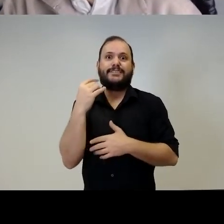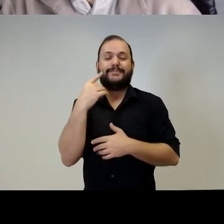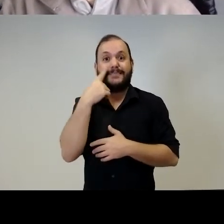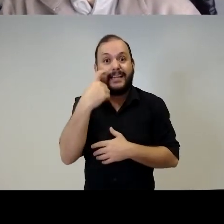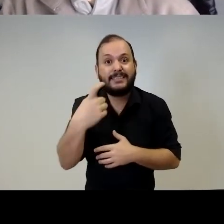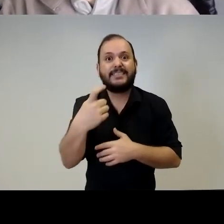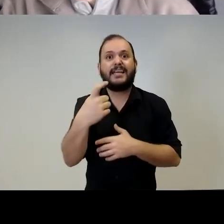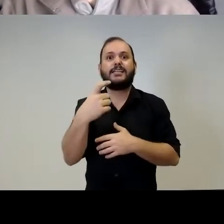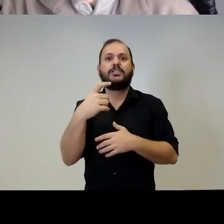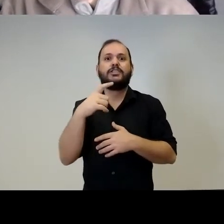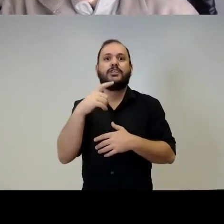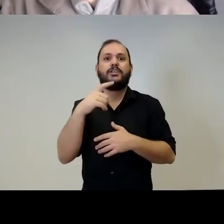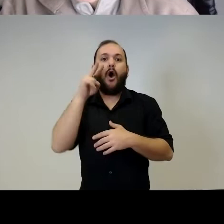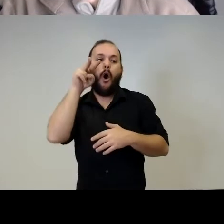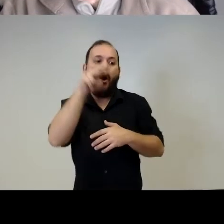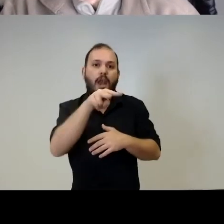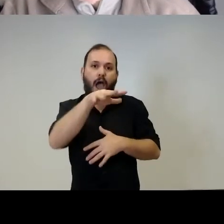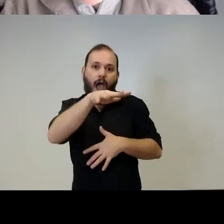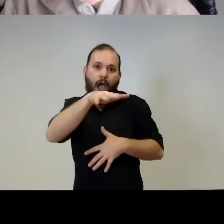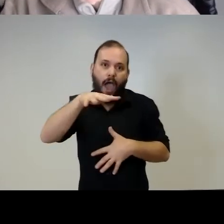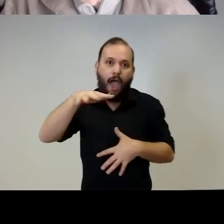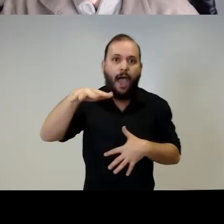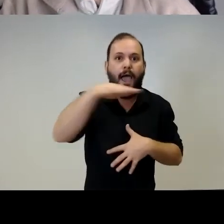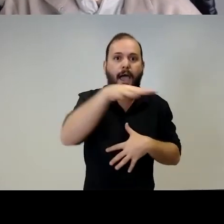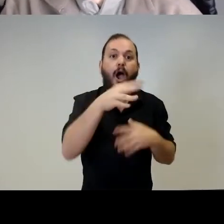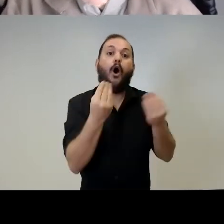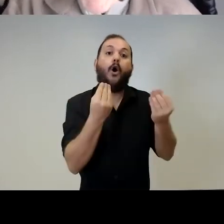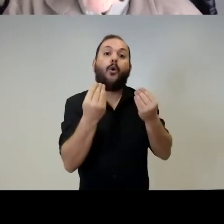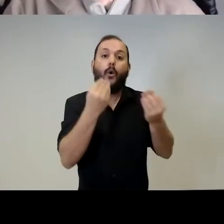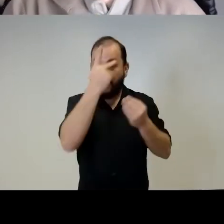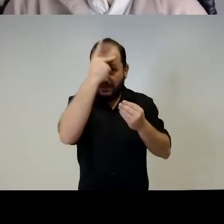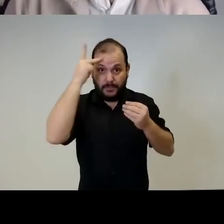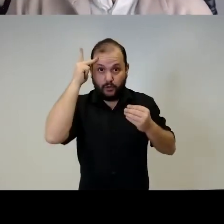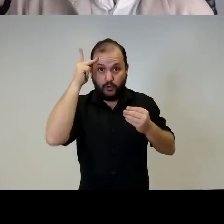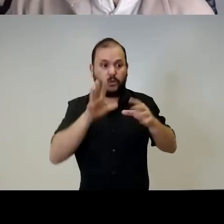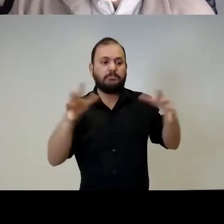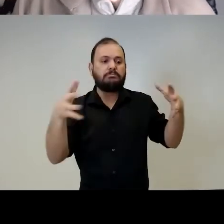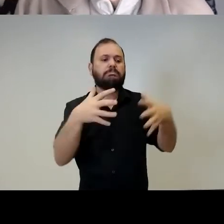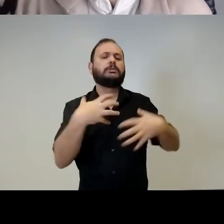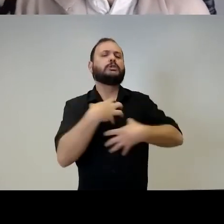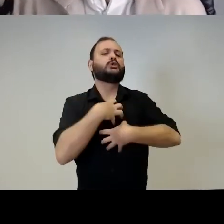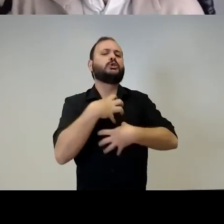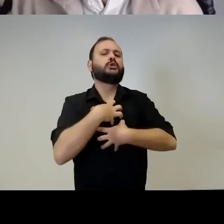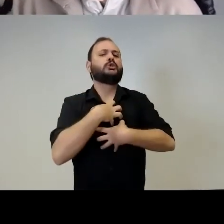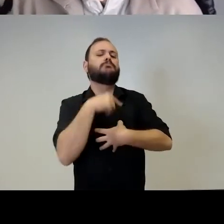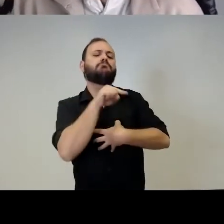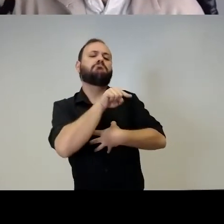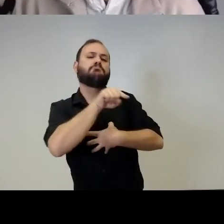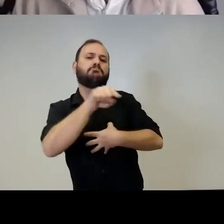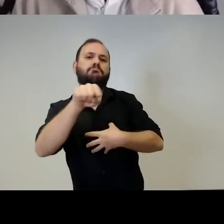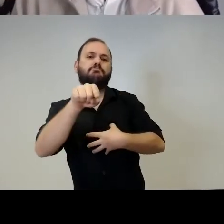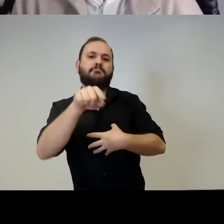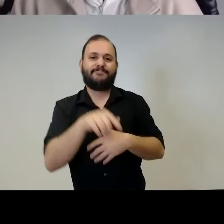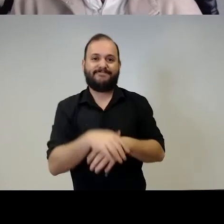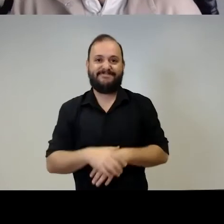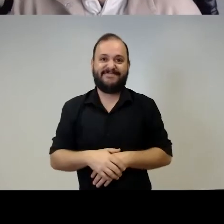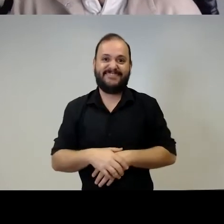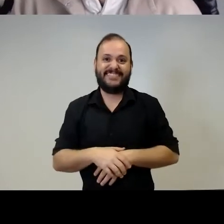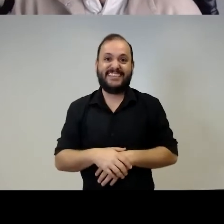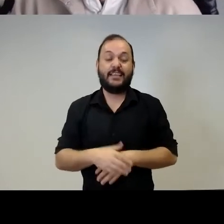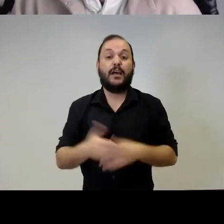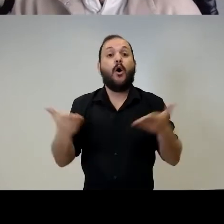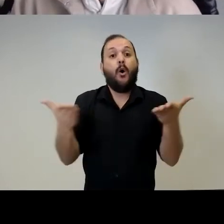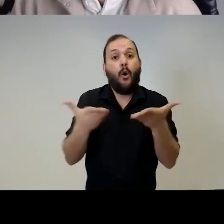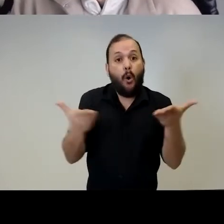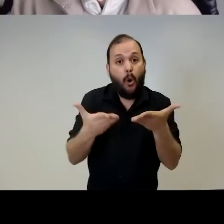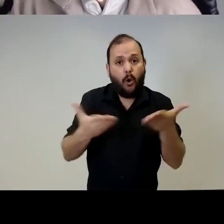wide spectrum and settings and see how people behave. By the way, nowadays, some conference interpreters also